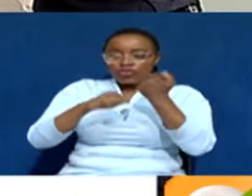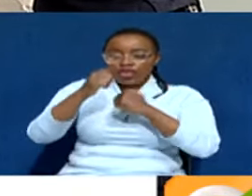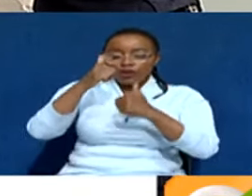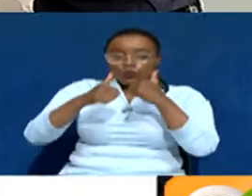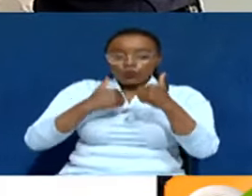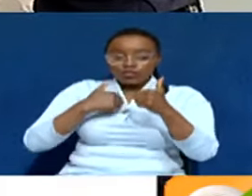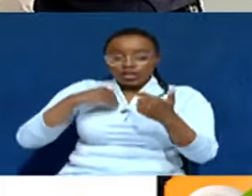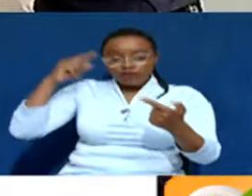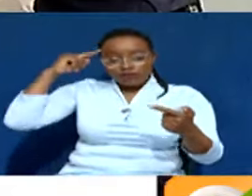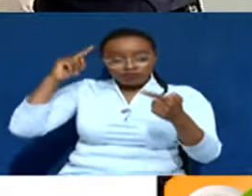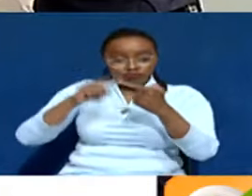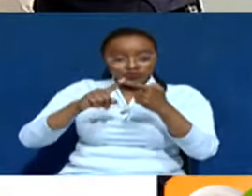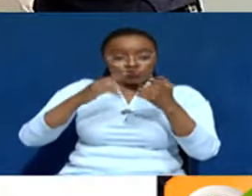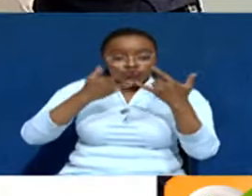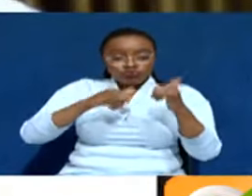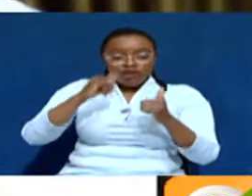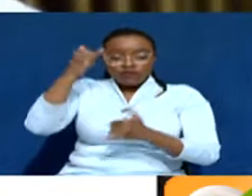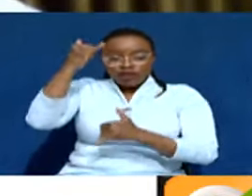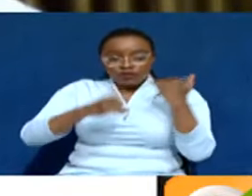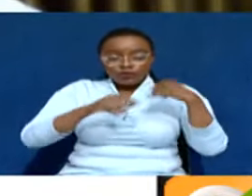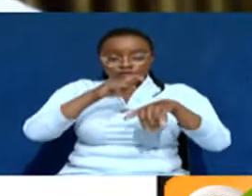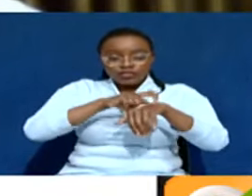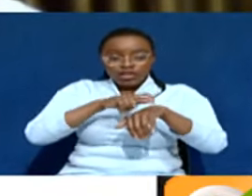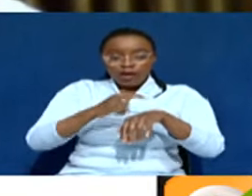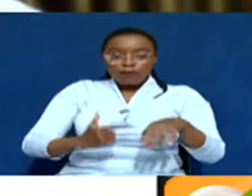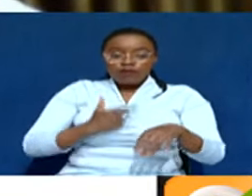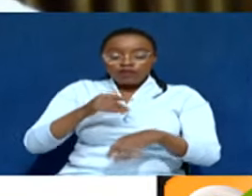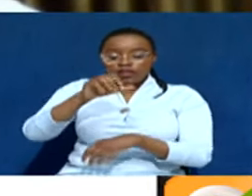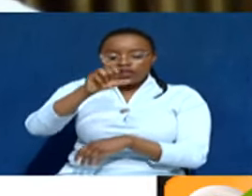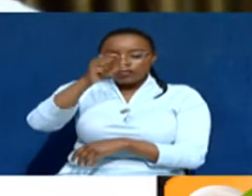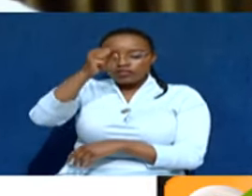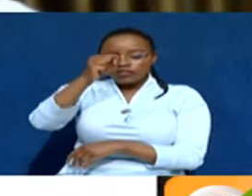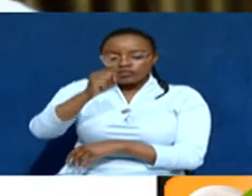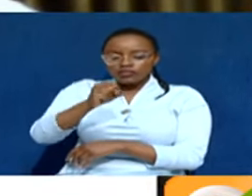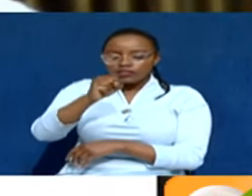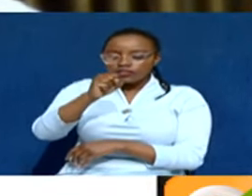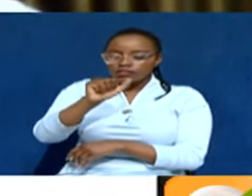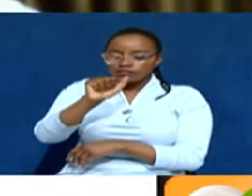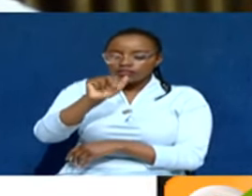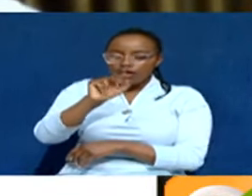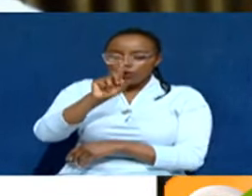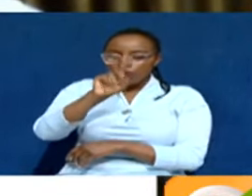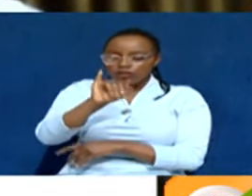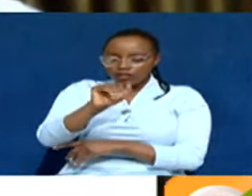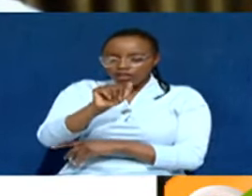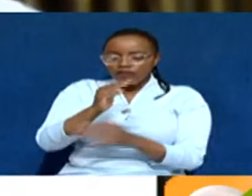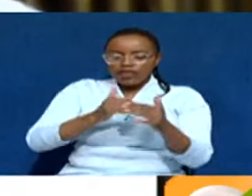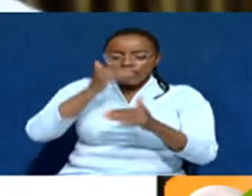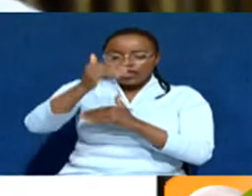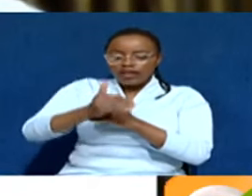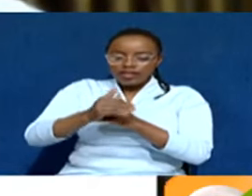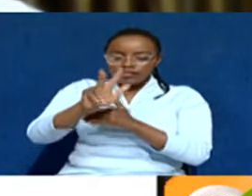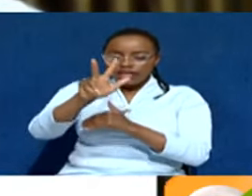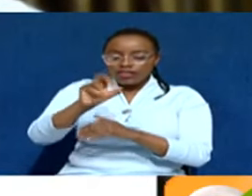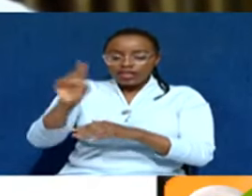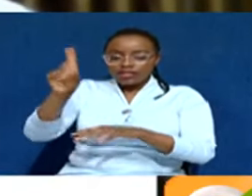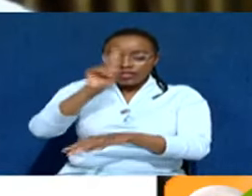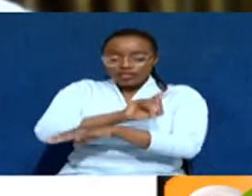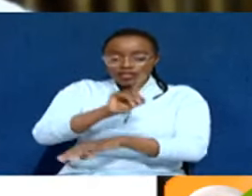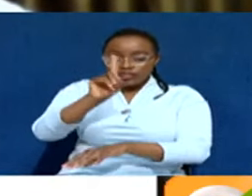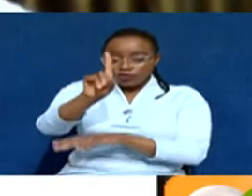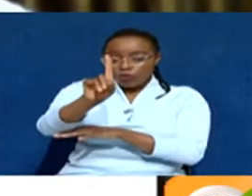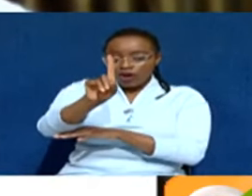activities I intend to finalize when I visit Saudi Arabia, possibly within the next 30 days. And one of